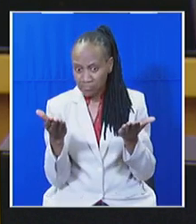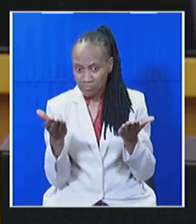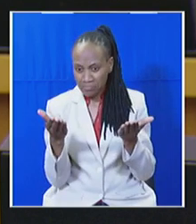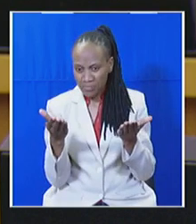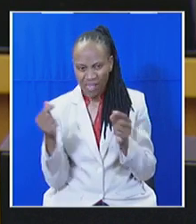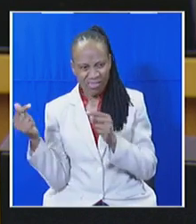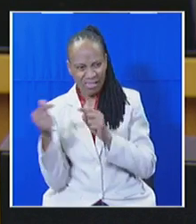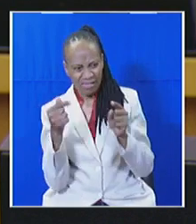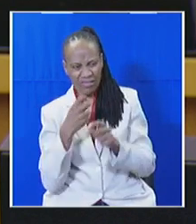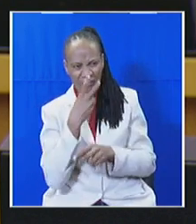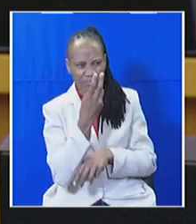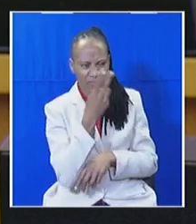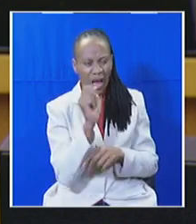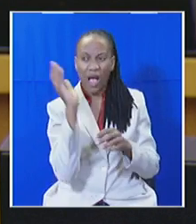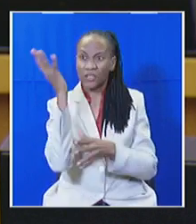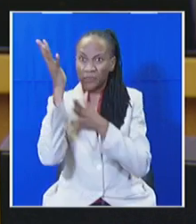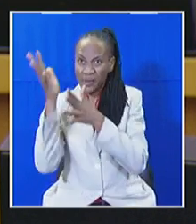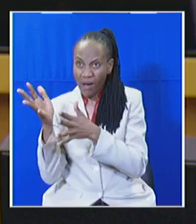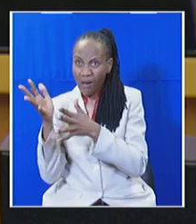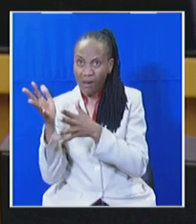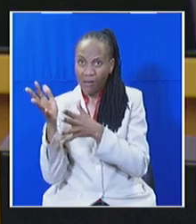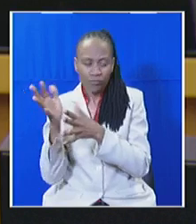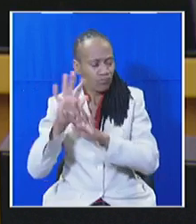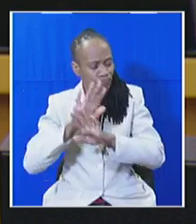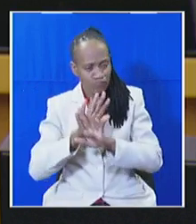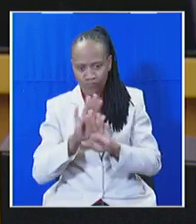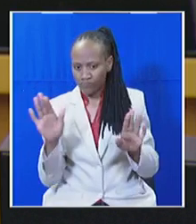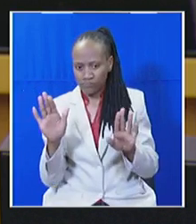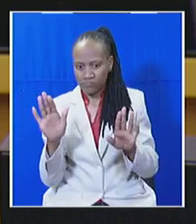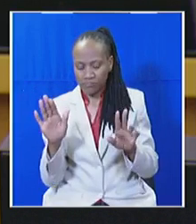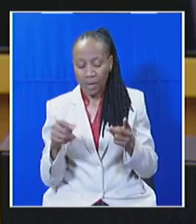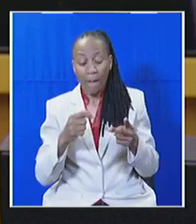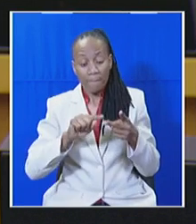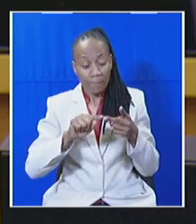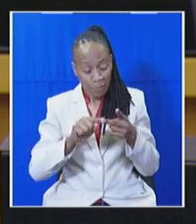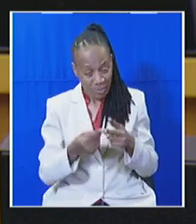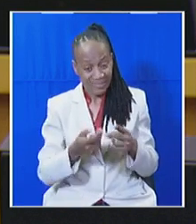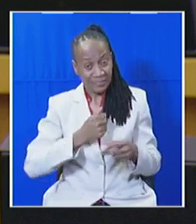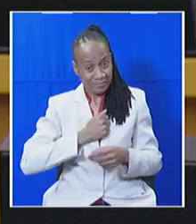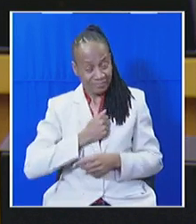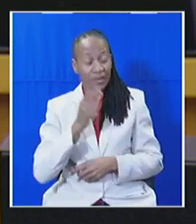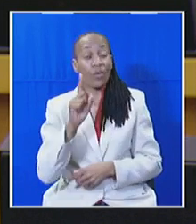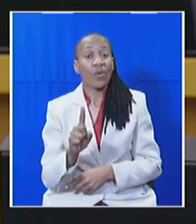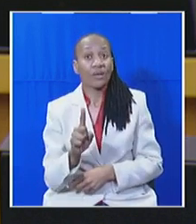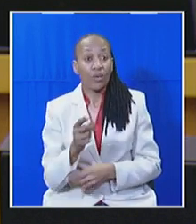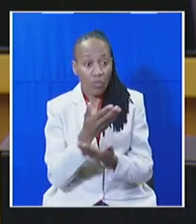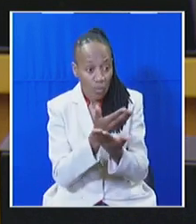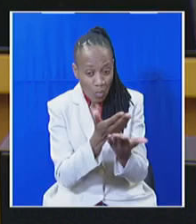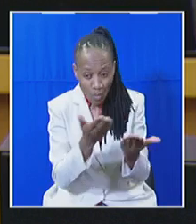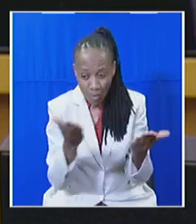insultive to the Speaker of the House. The point of order here, Chair, is that all of